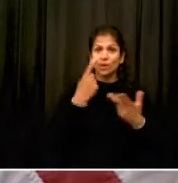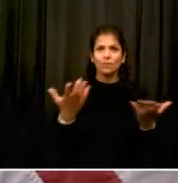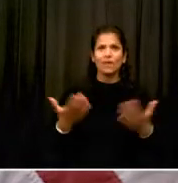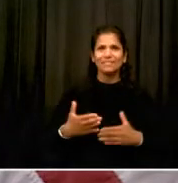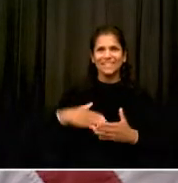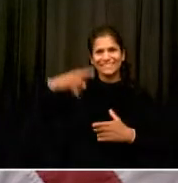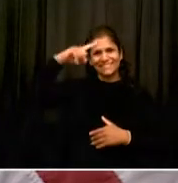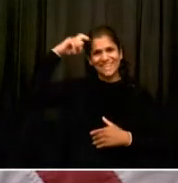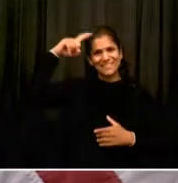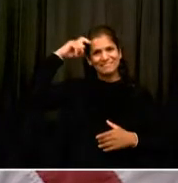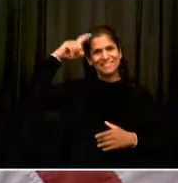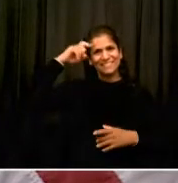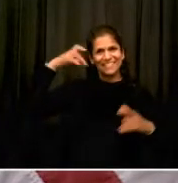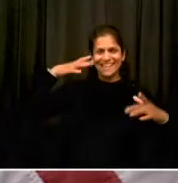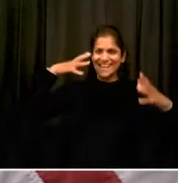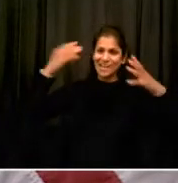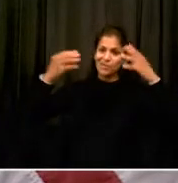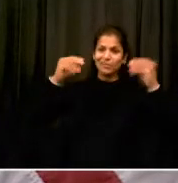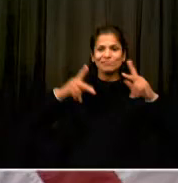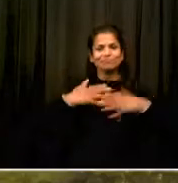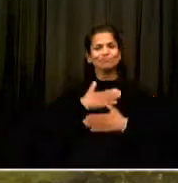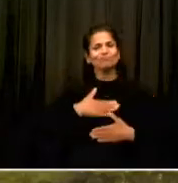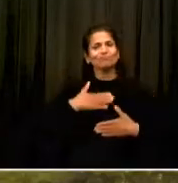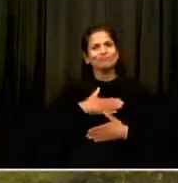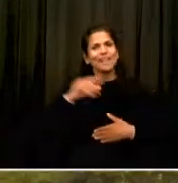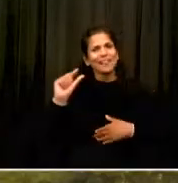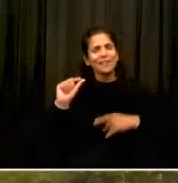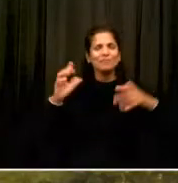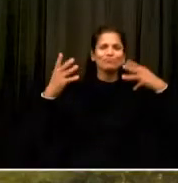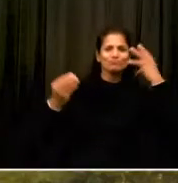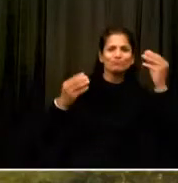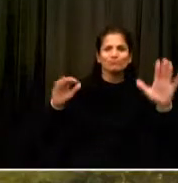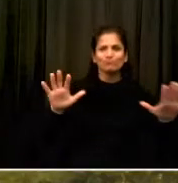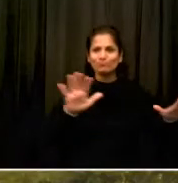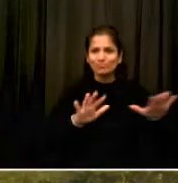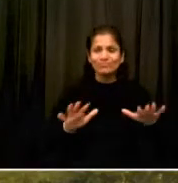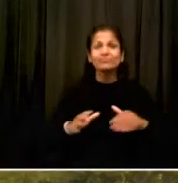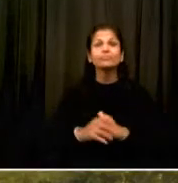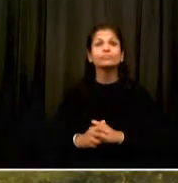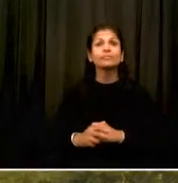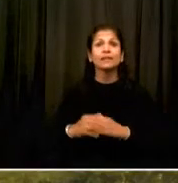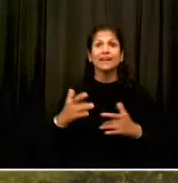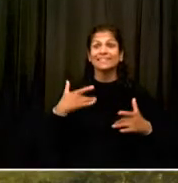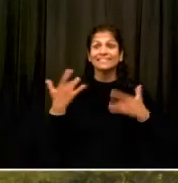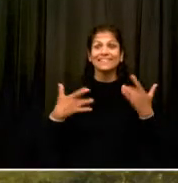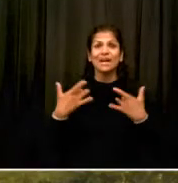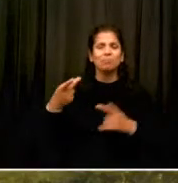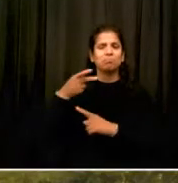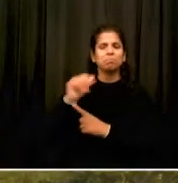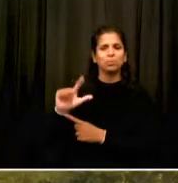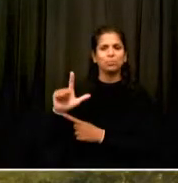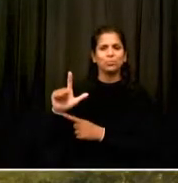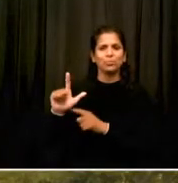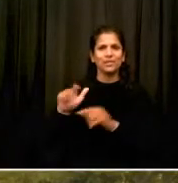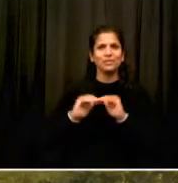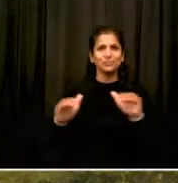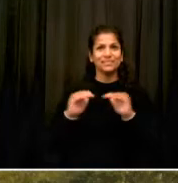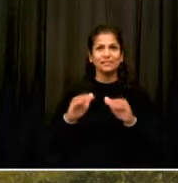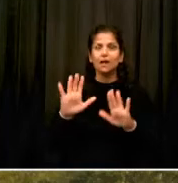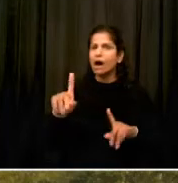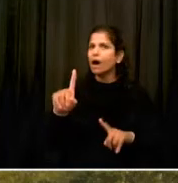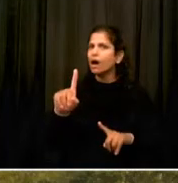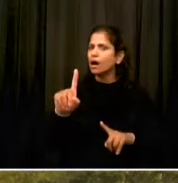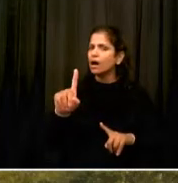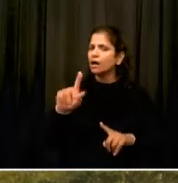doing great stuff, and one of the things that's going to be wonderful is opening up again some of our public pools. Now, I said weeks ago we wouldn't be able to, for a